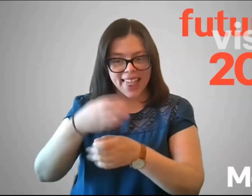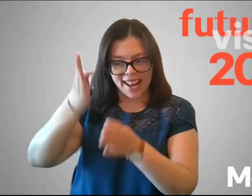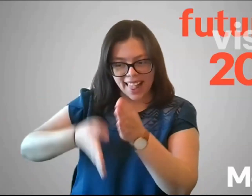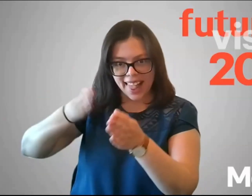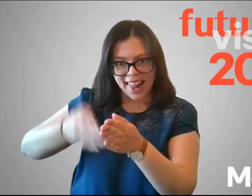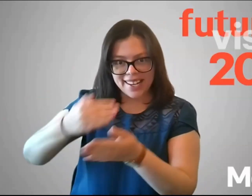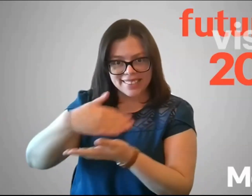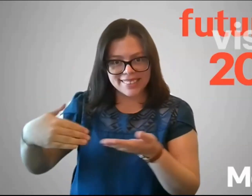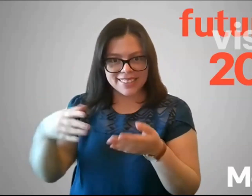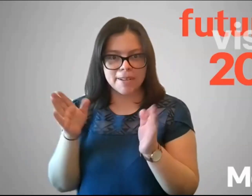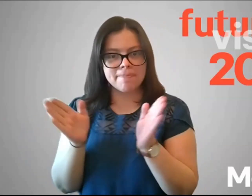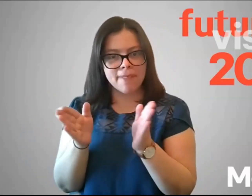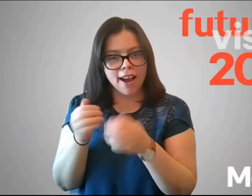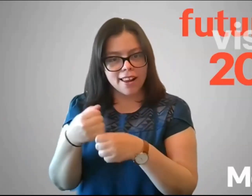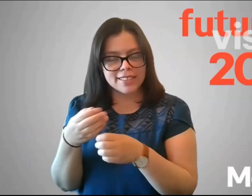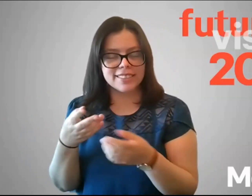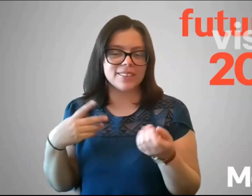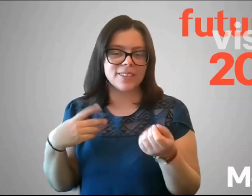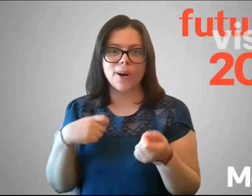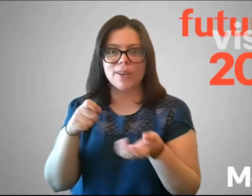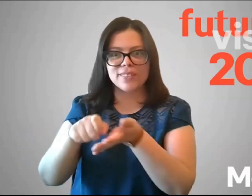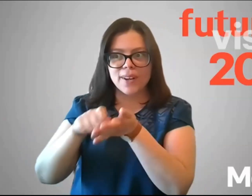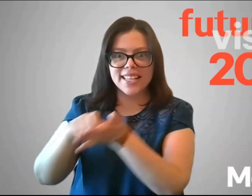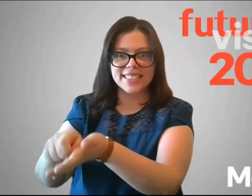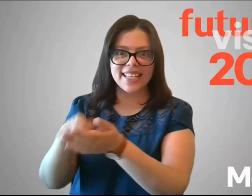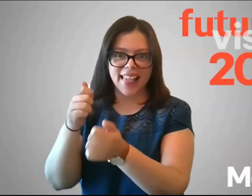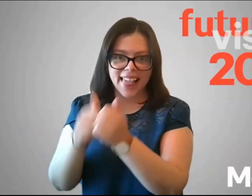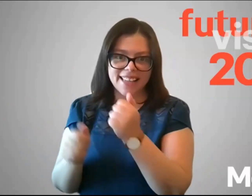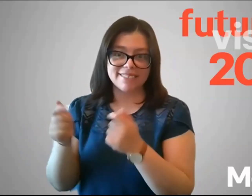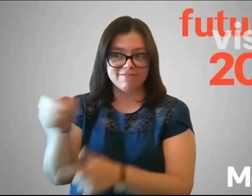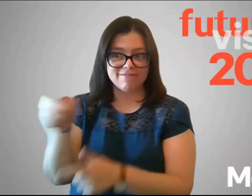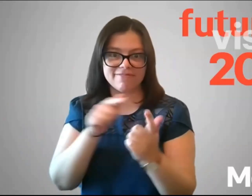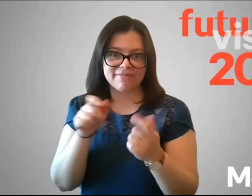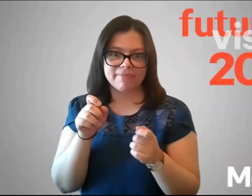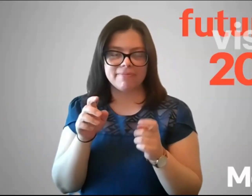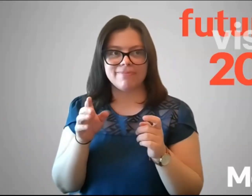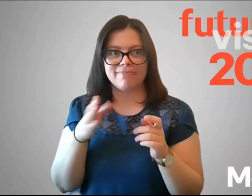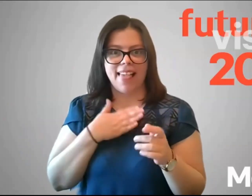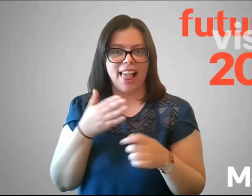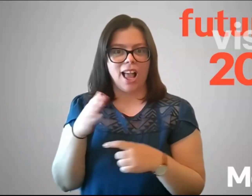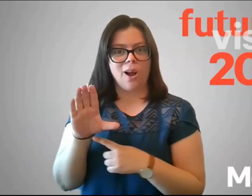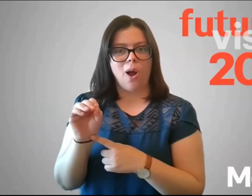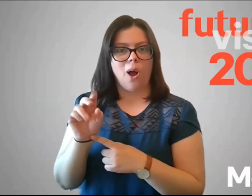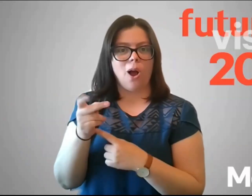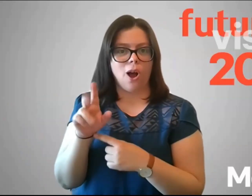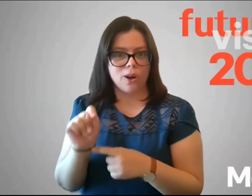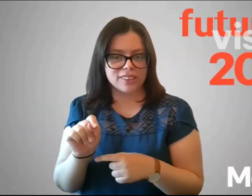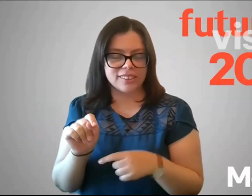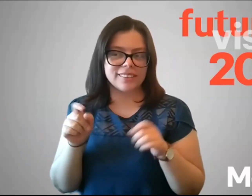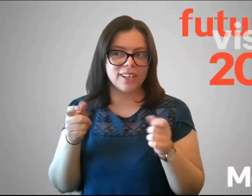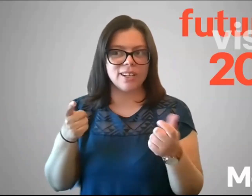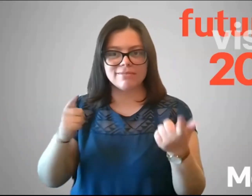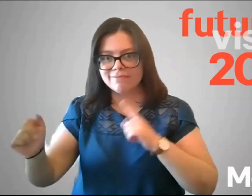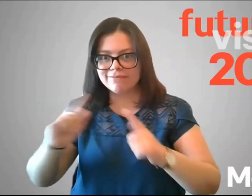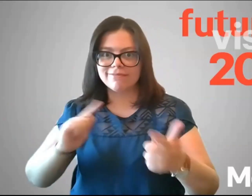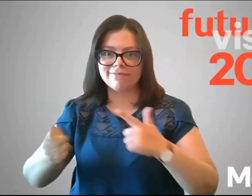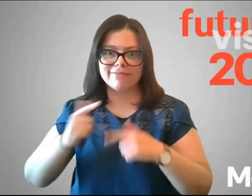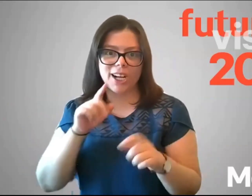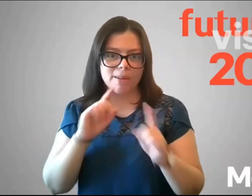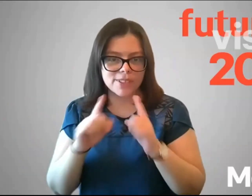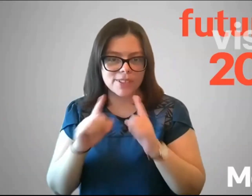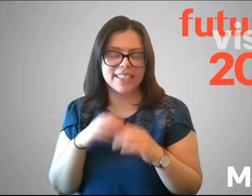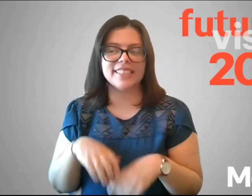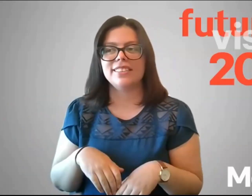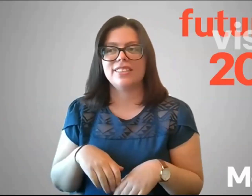something cheap from the store, and I would make like small little note cards I would cut into square pieces where I could use to write